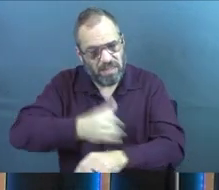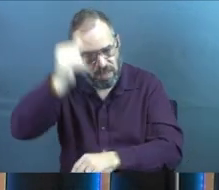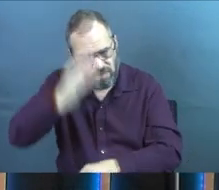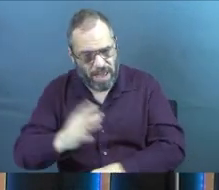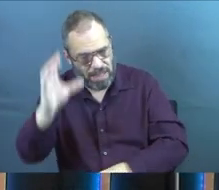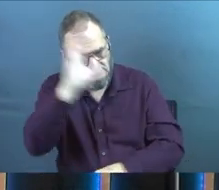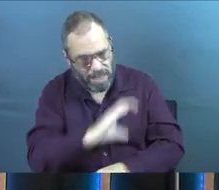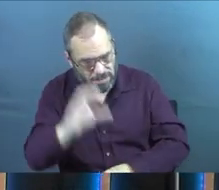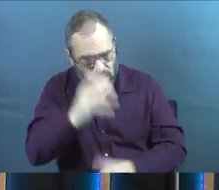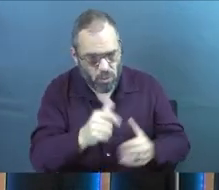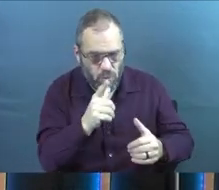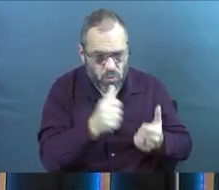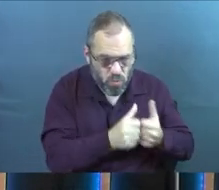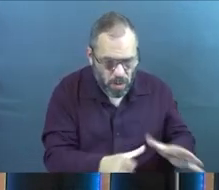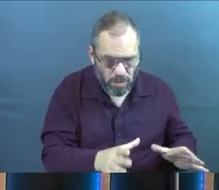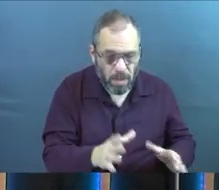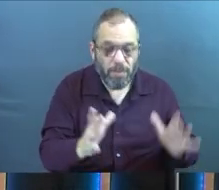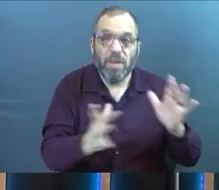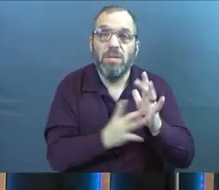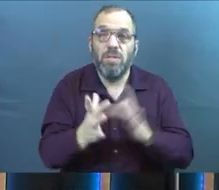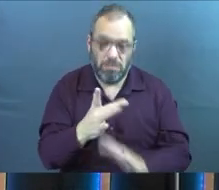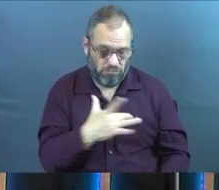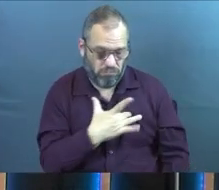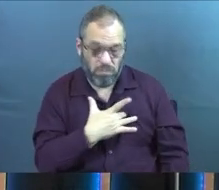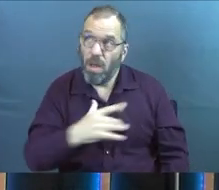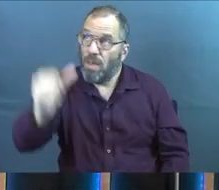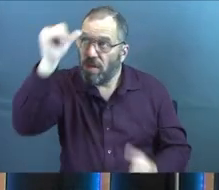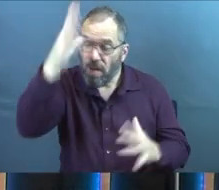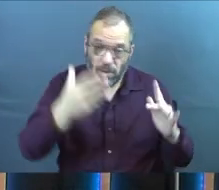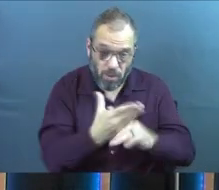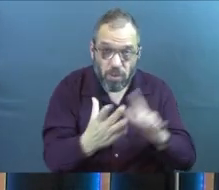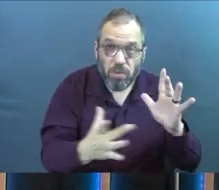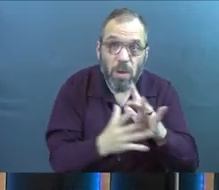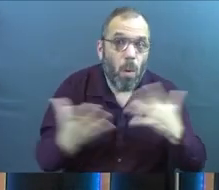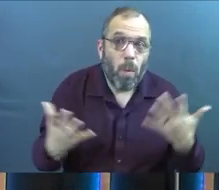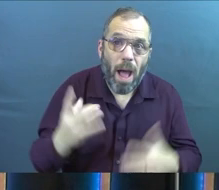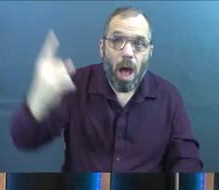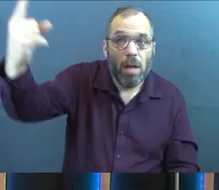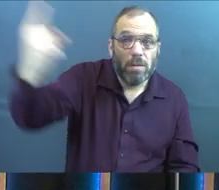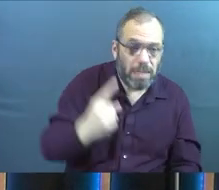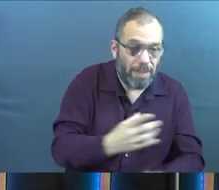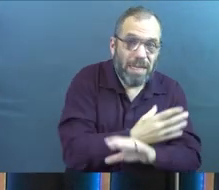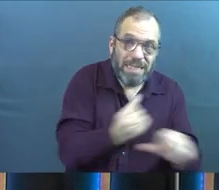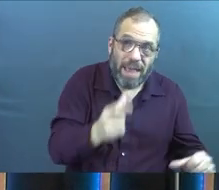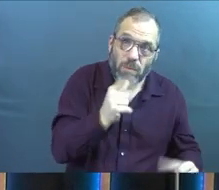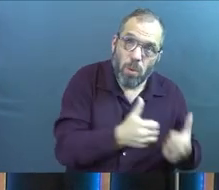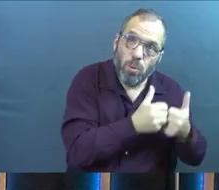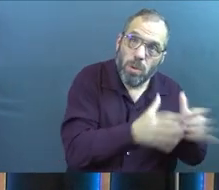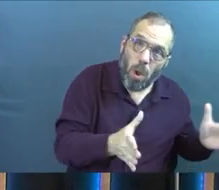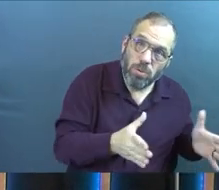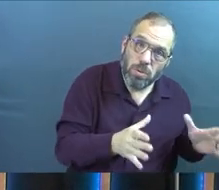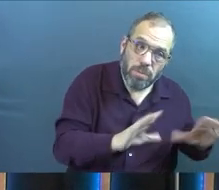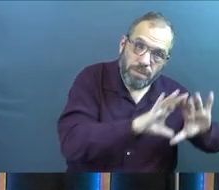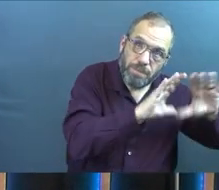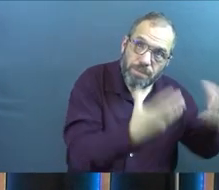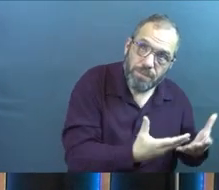those who are lost. The heart of Jesus, the heart of the Father through Jesus was to come in and to save his people. He wants to